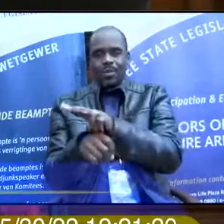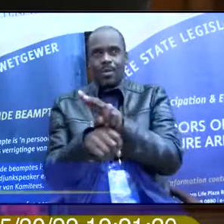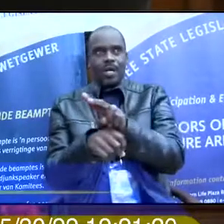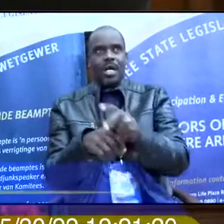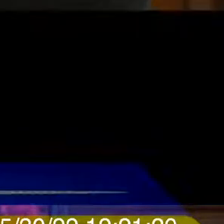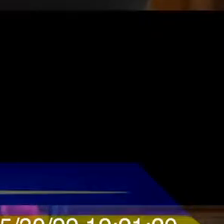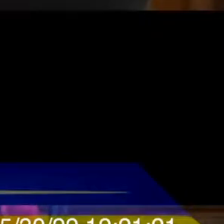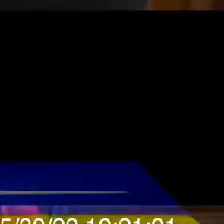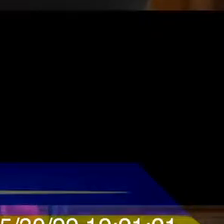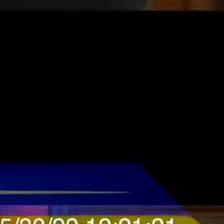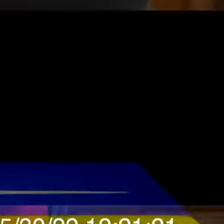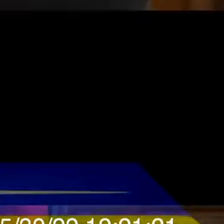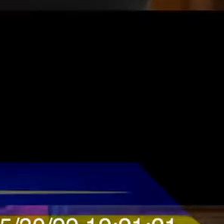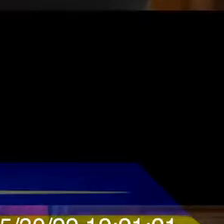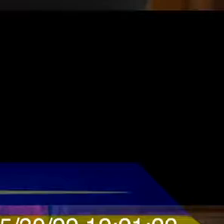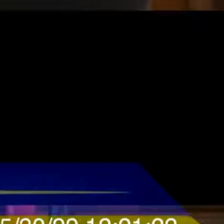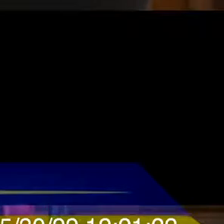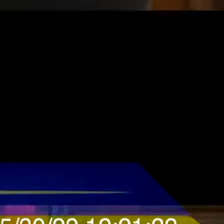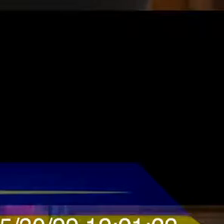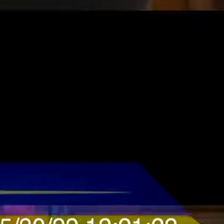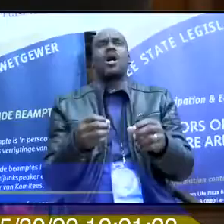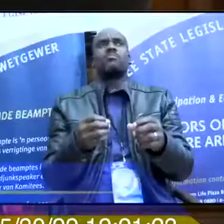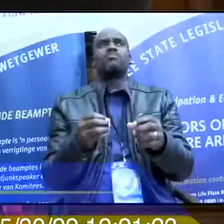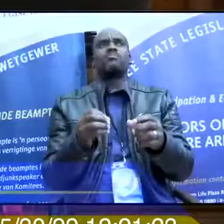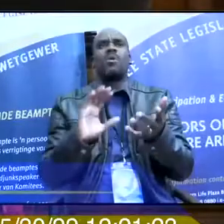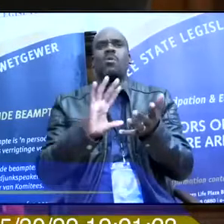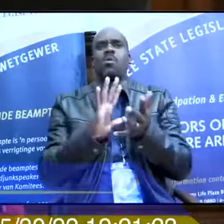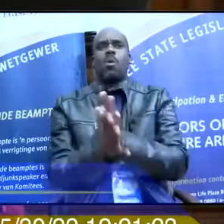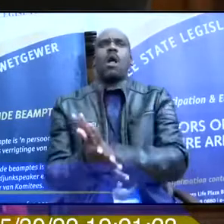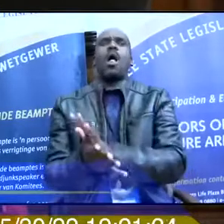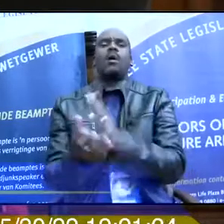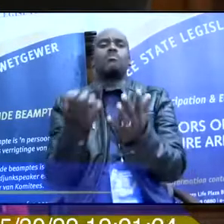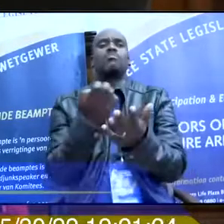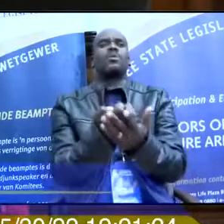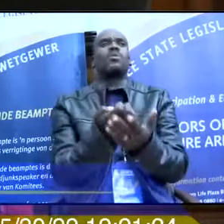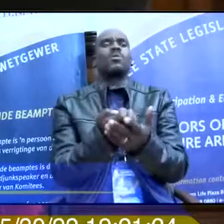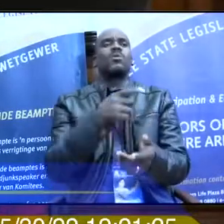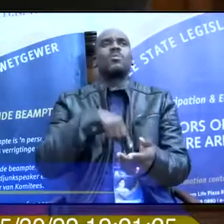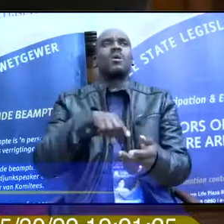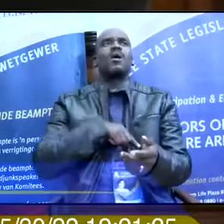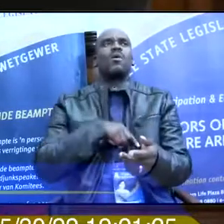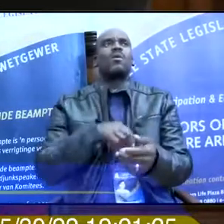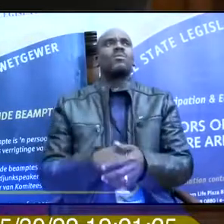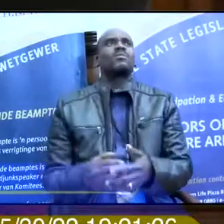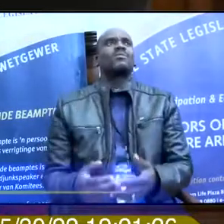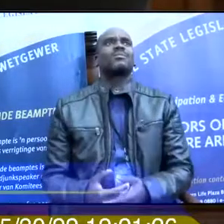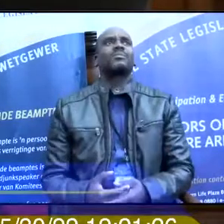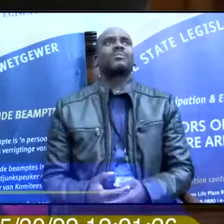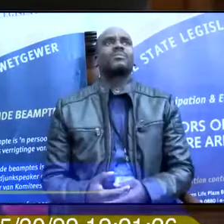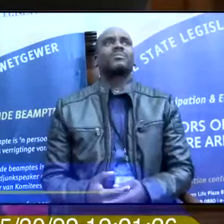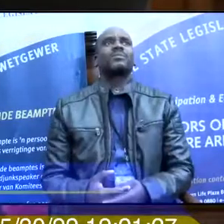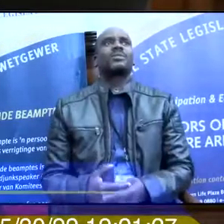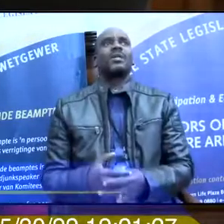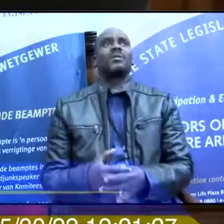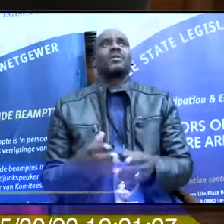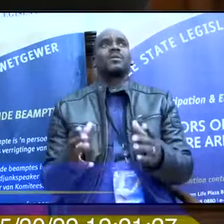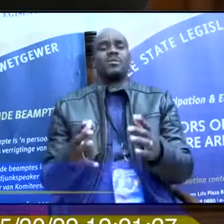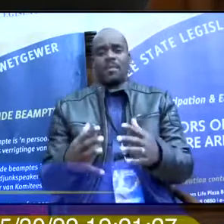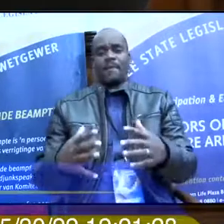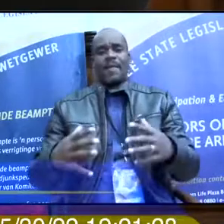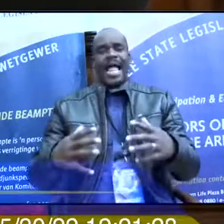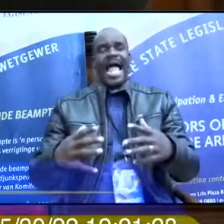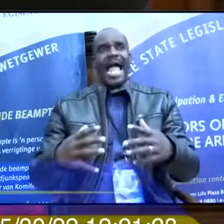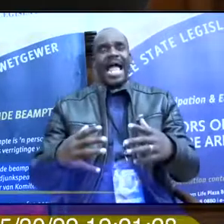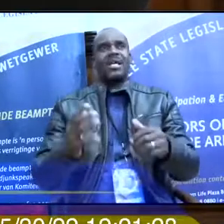mine collapse the economy of the whole region because the impact that sibaya has in terms of